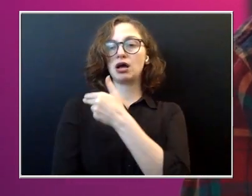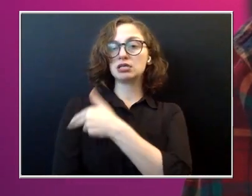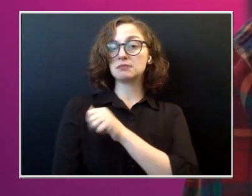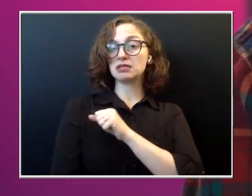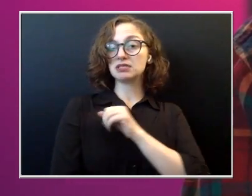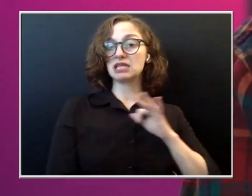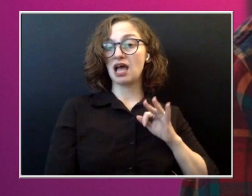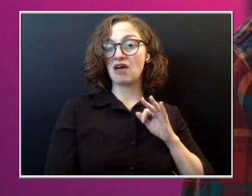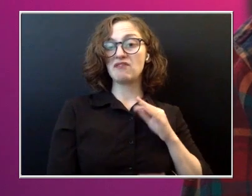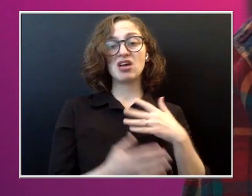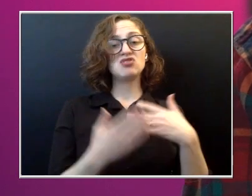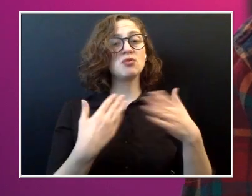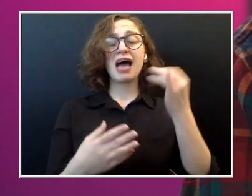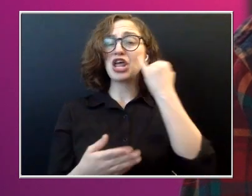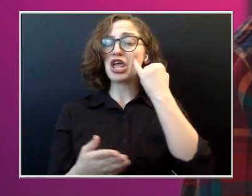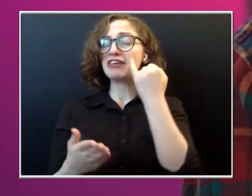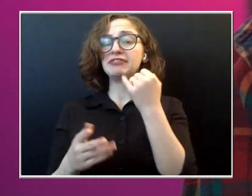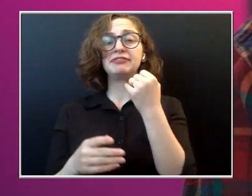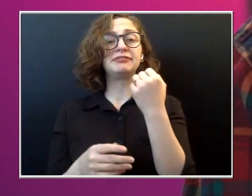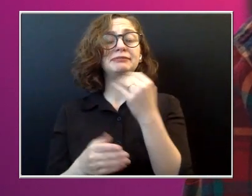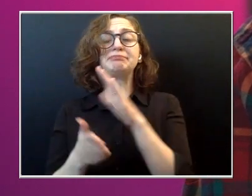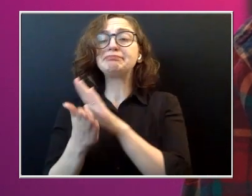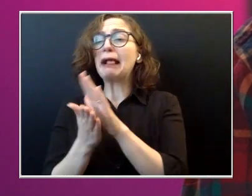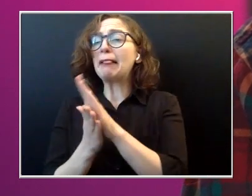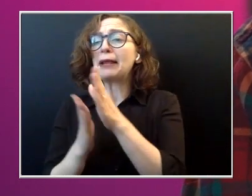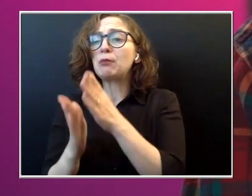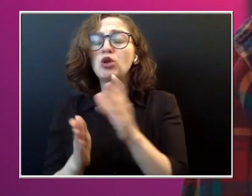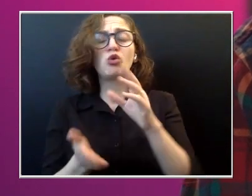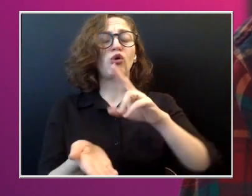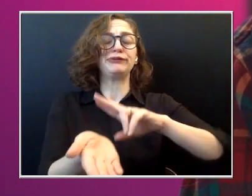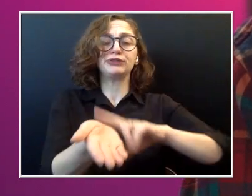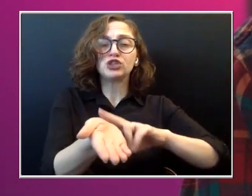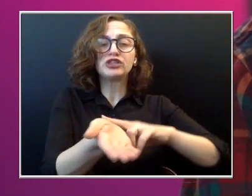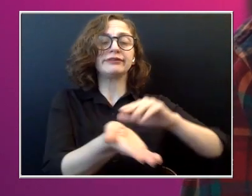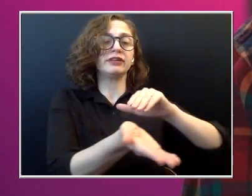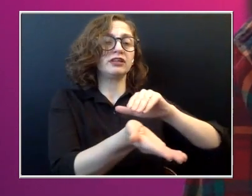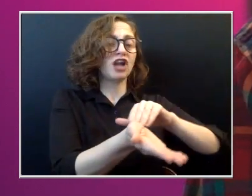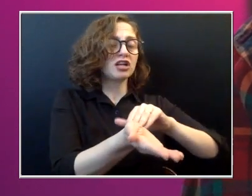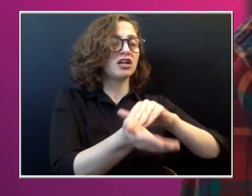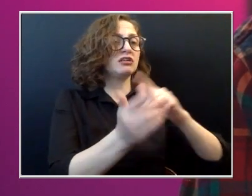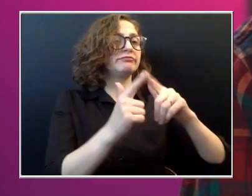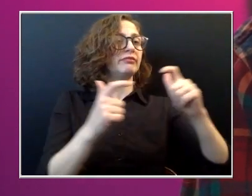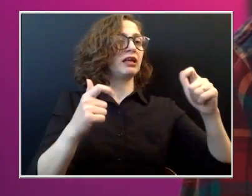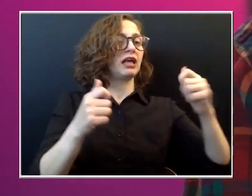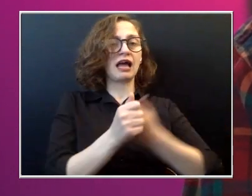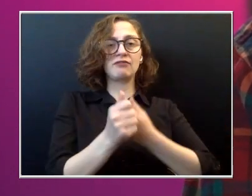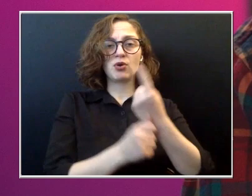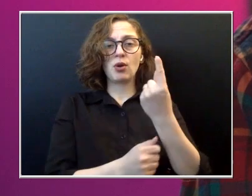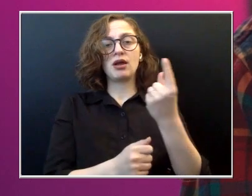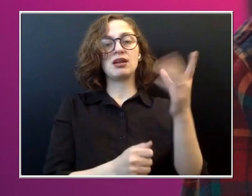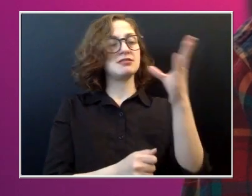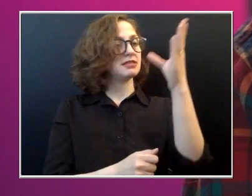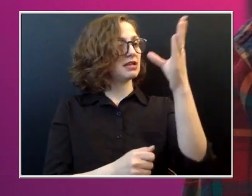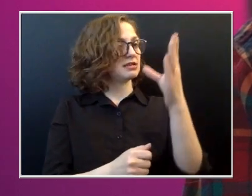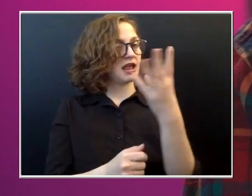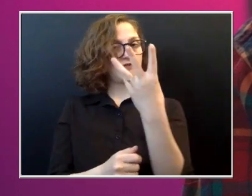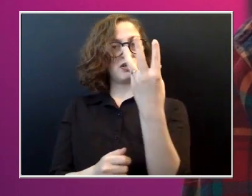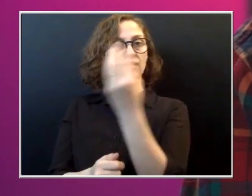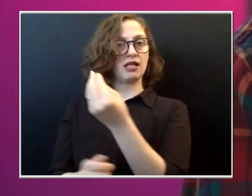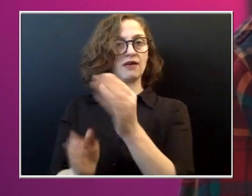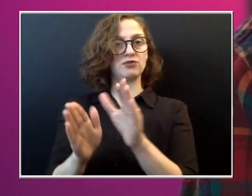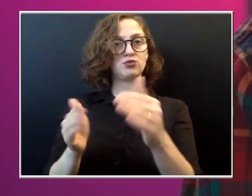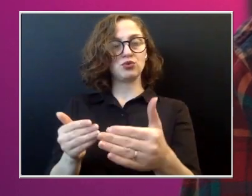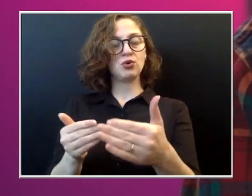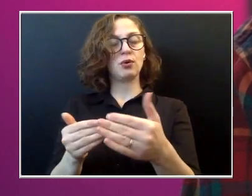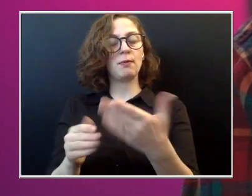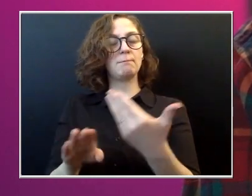my room or the nurses or the doctors, they never left the room without asking if they could do something for you. And I